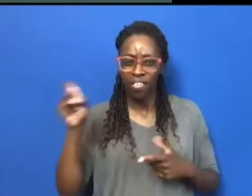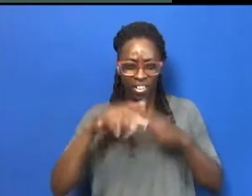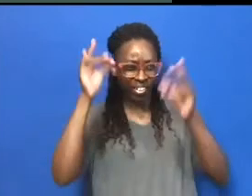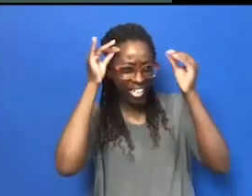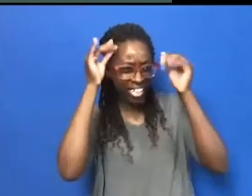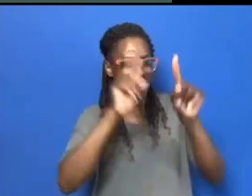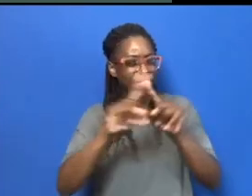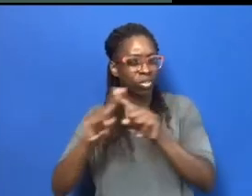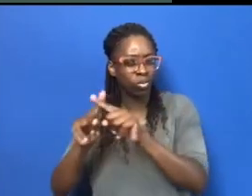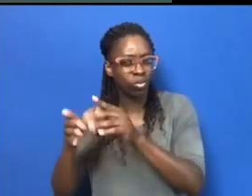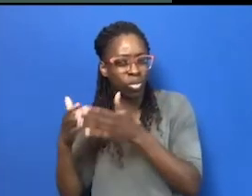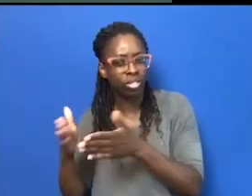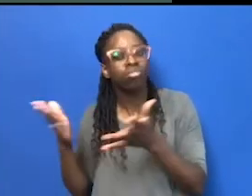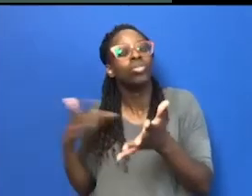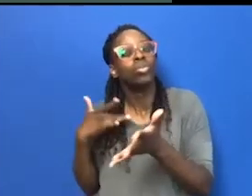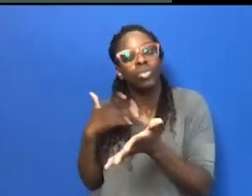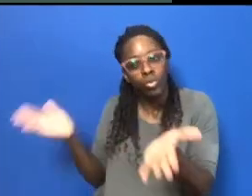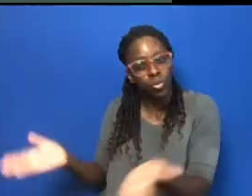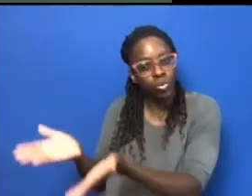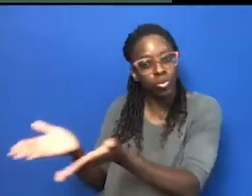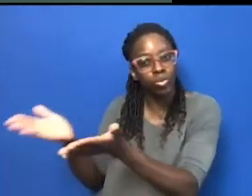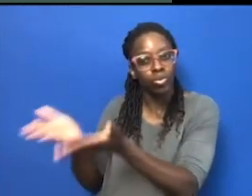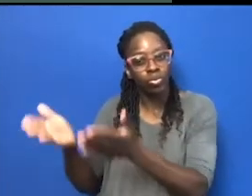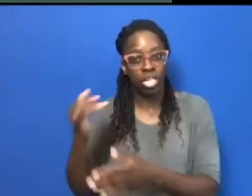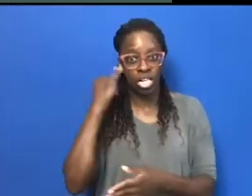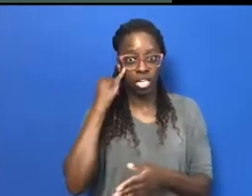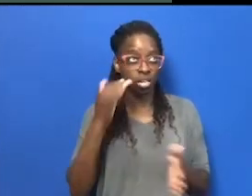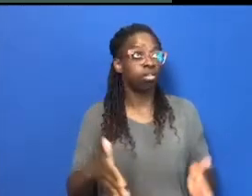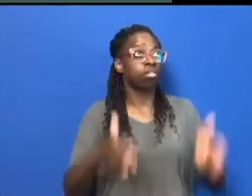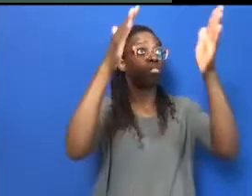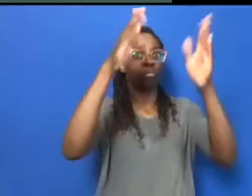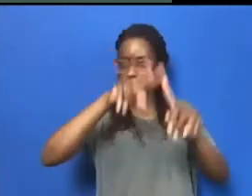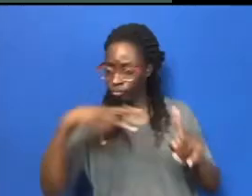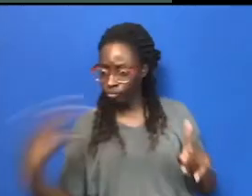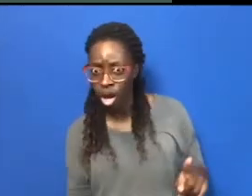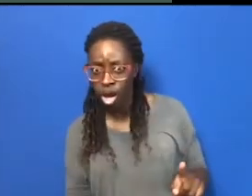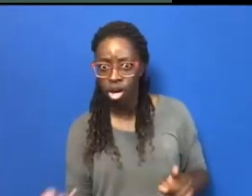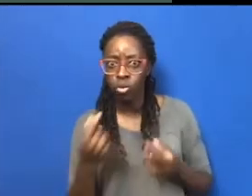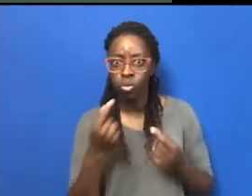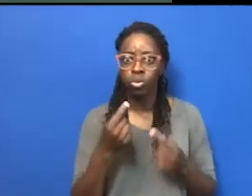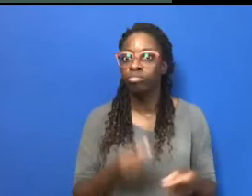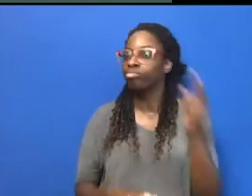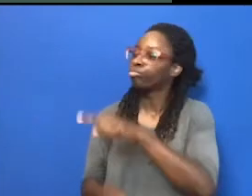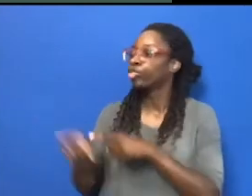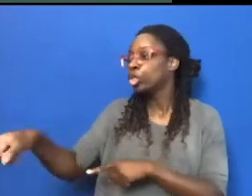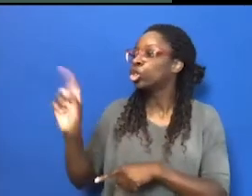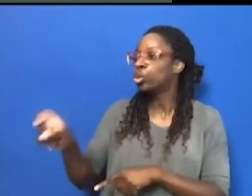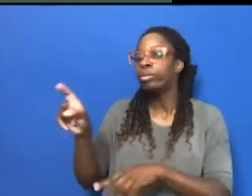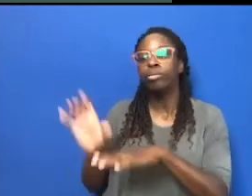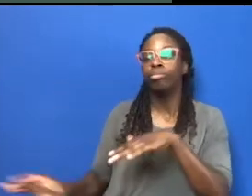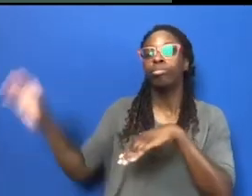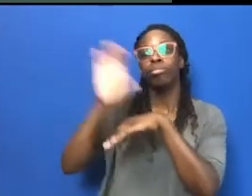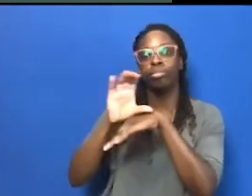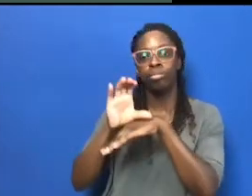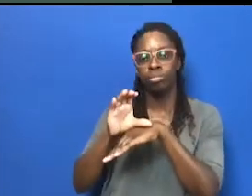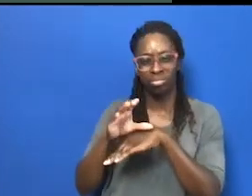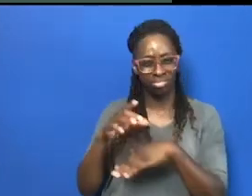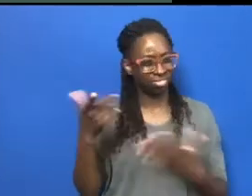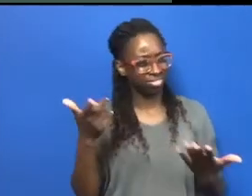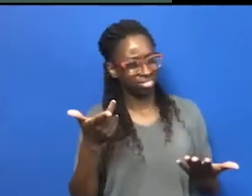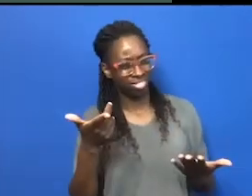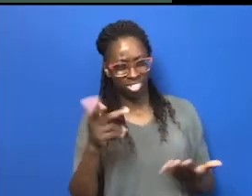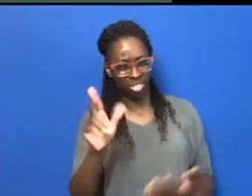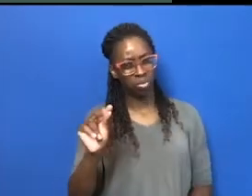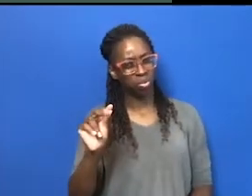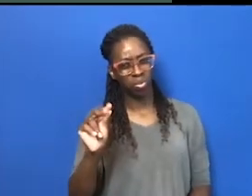they built a black tower and it fell down, instead of telling them, well, you need to put the bigger ones on the bottom and the little ones on top, allowing